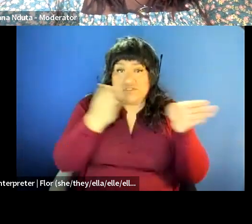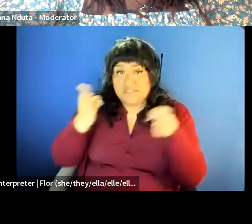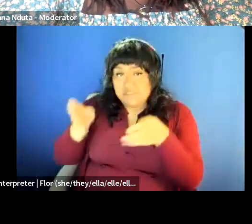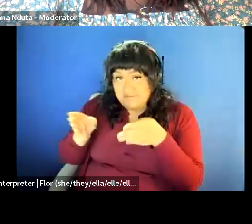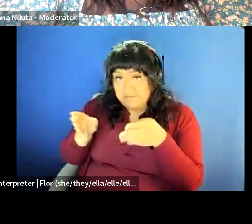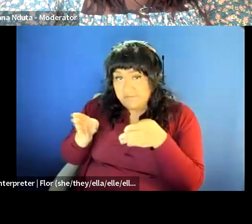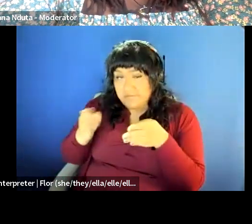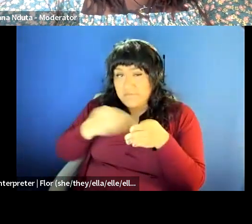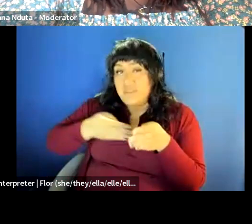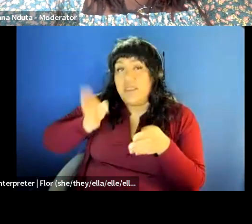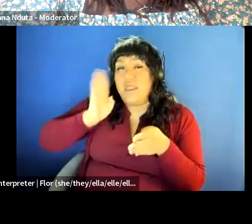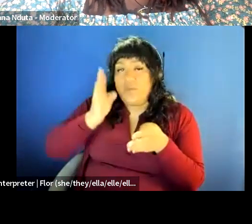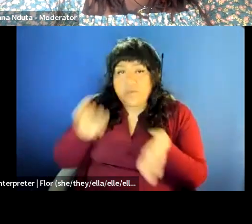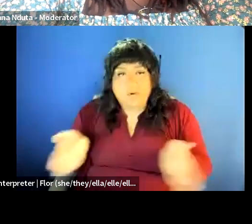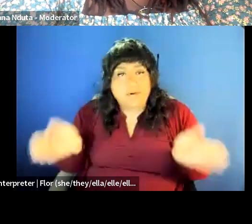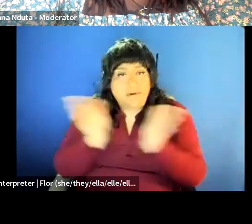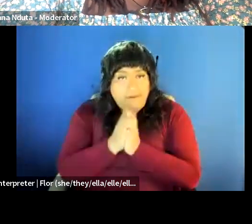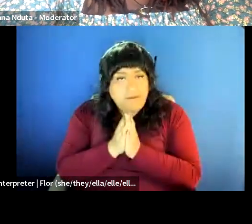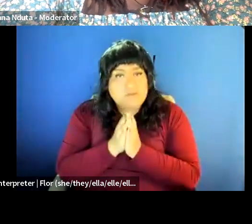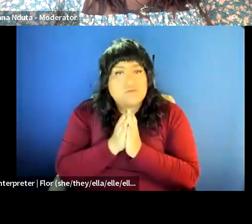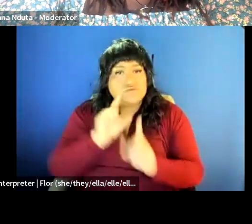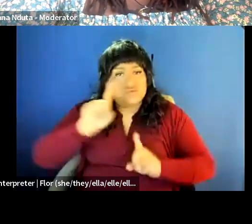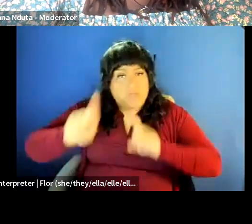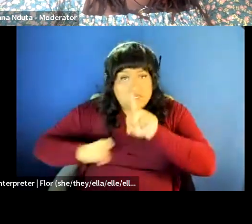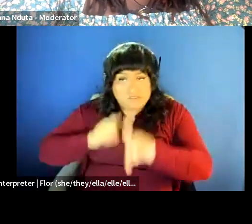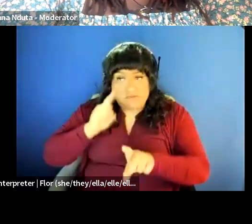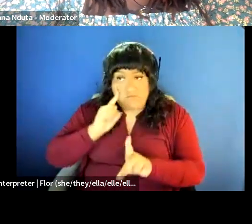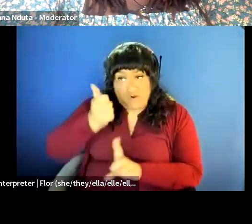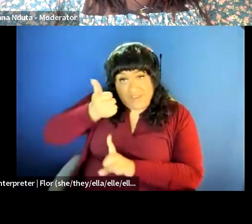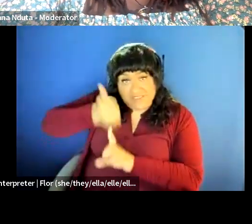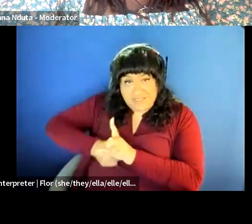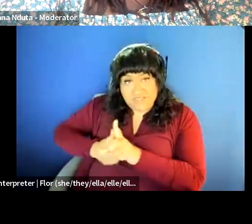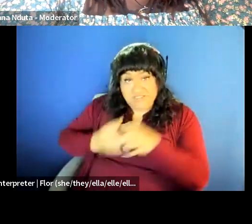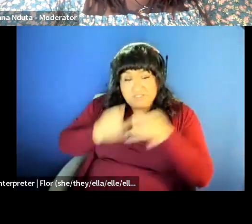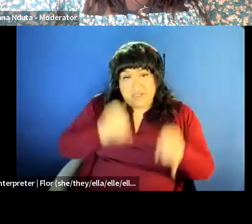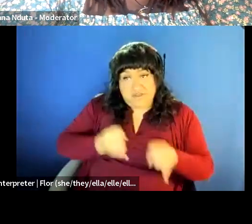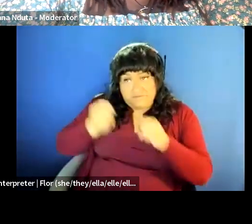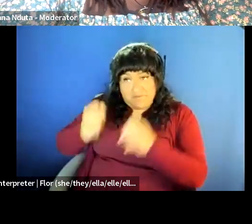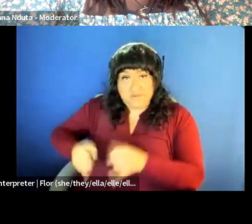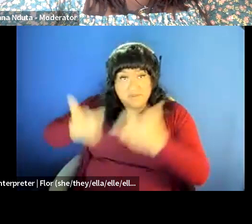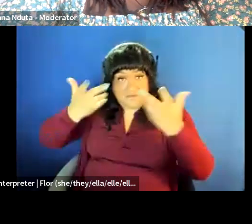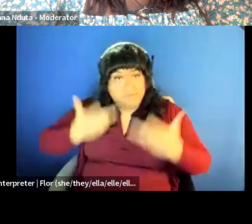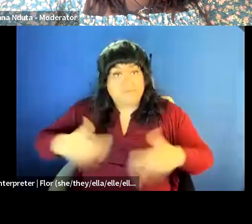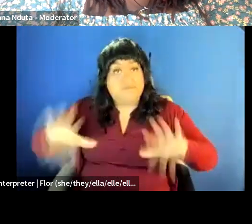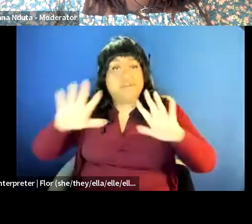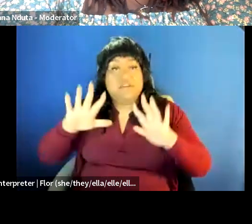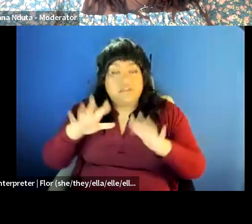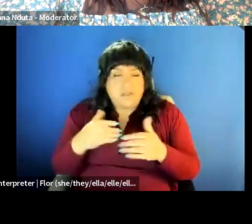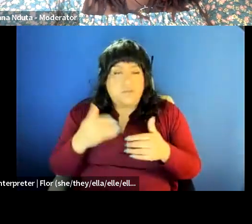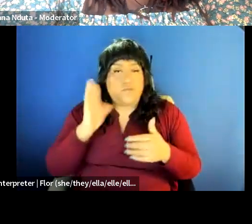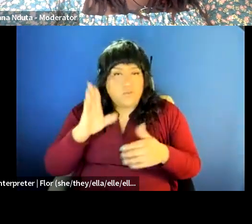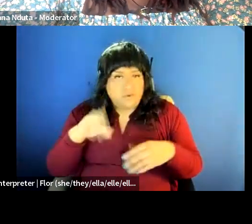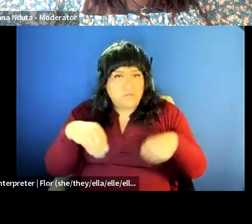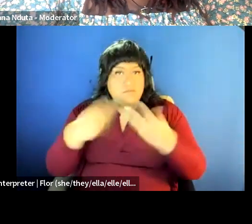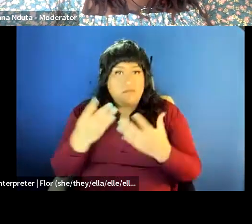And I'm going to ask questions of each individual, and then we will have moments of reflection.